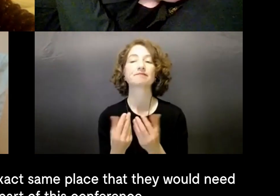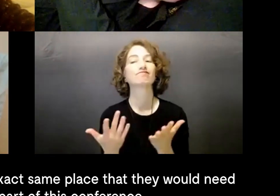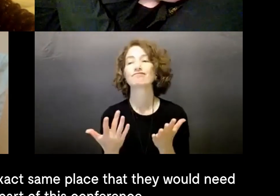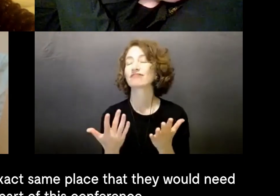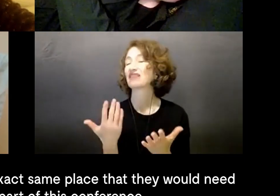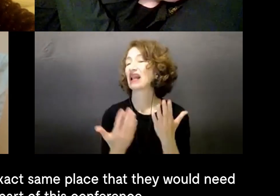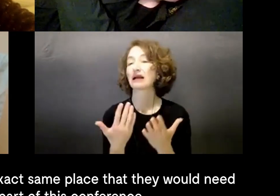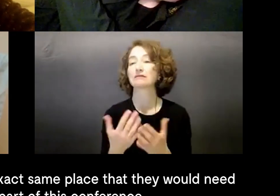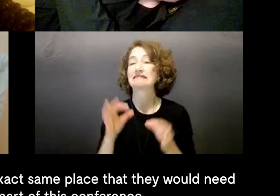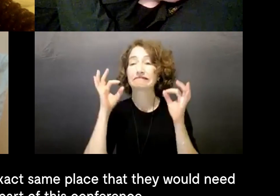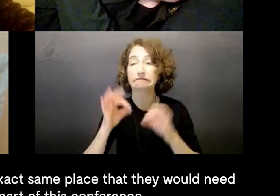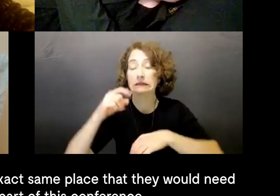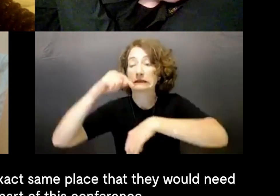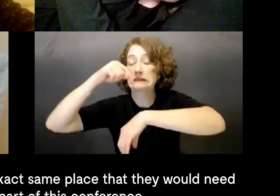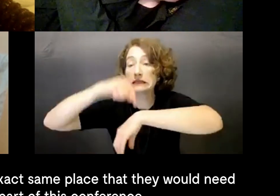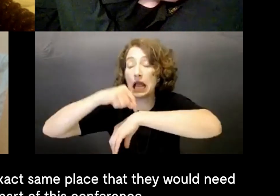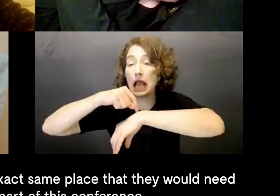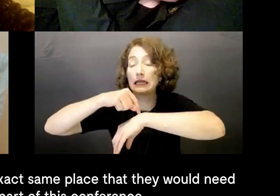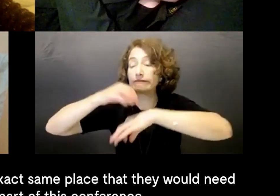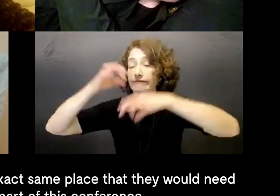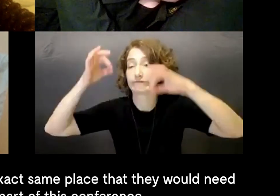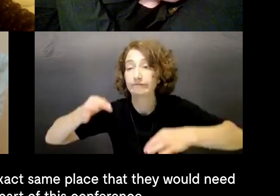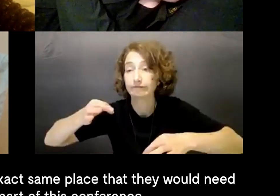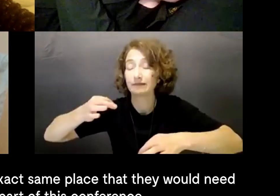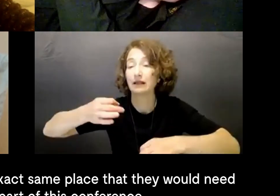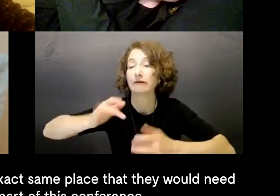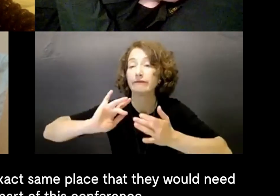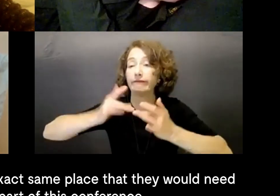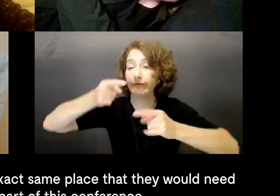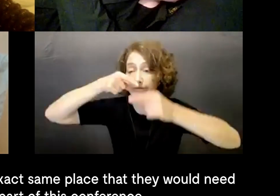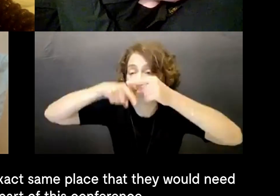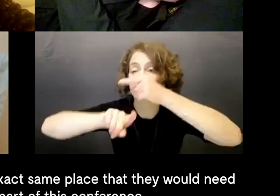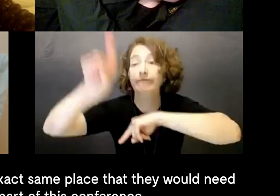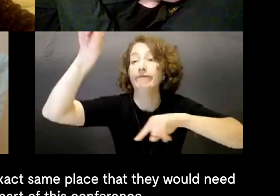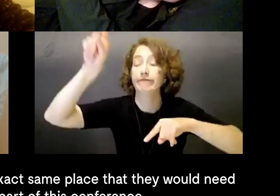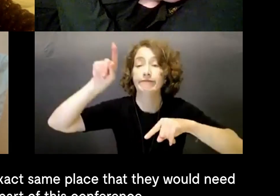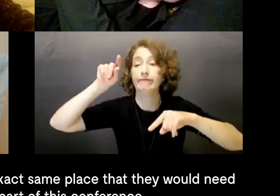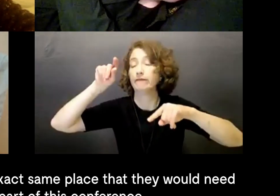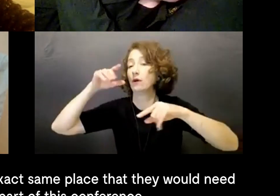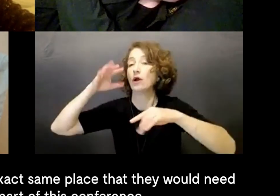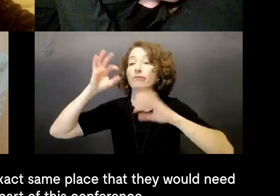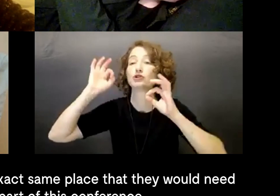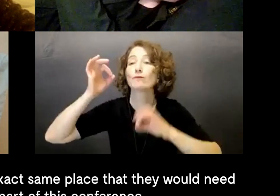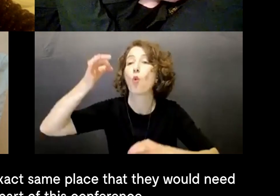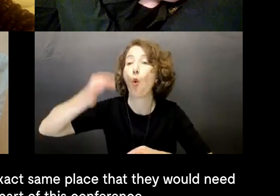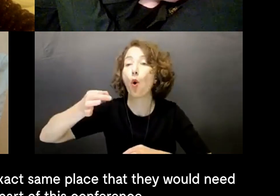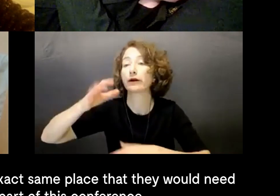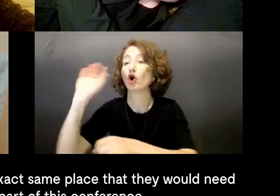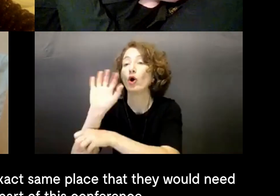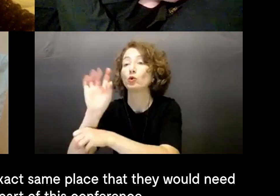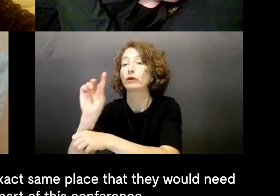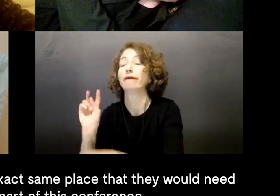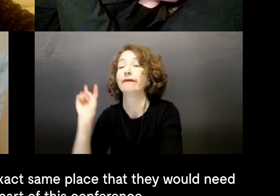to the exact time, to the exact same place that they would need to